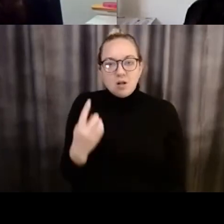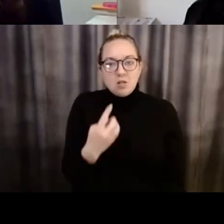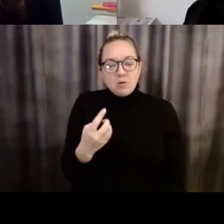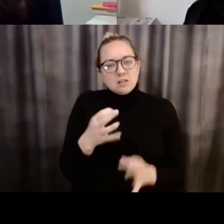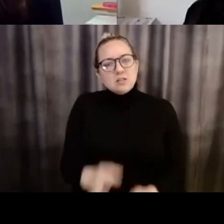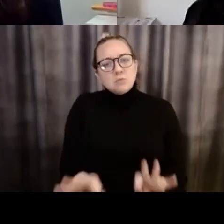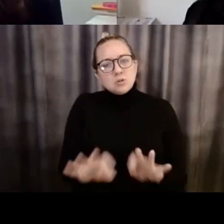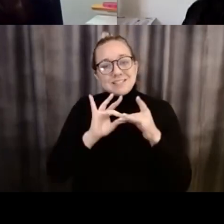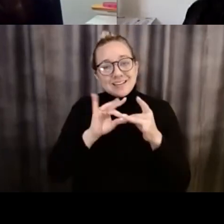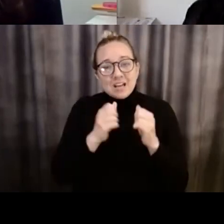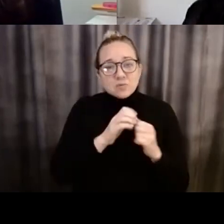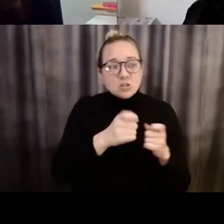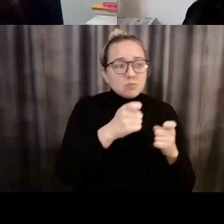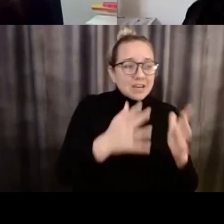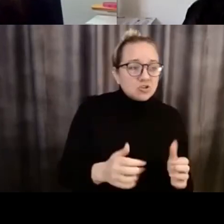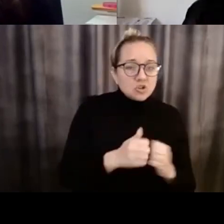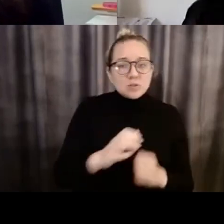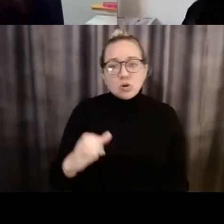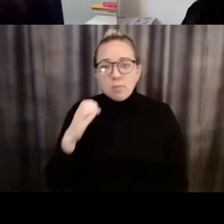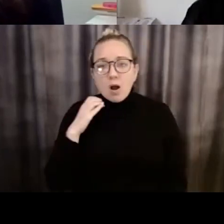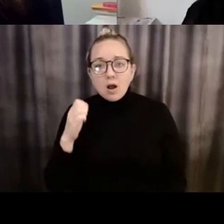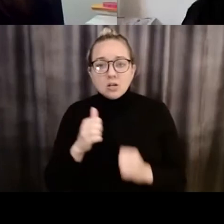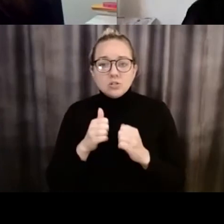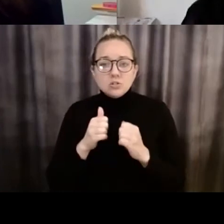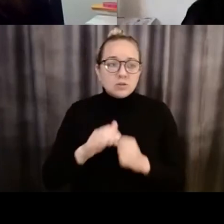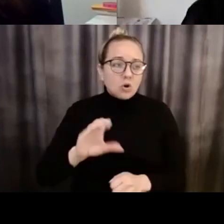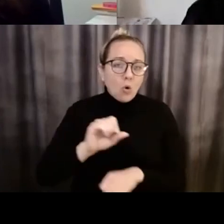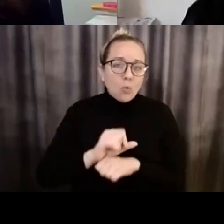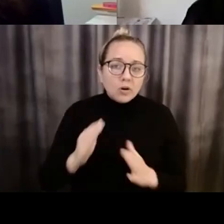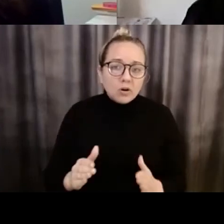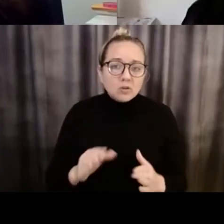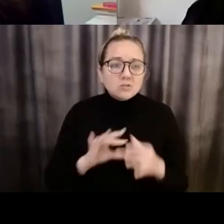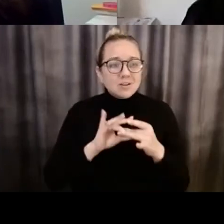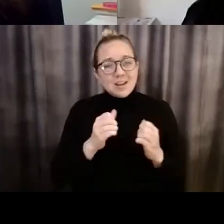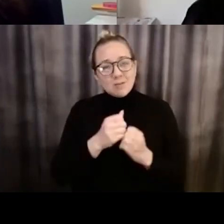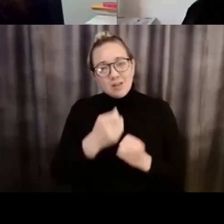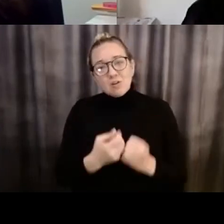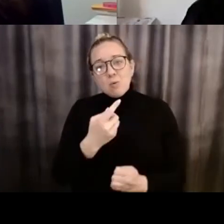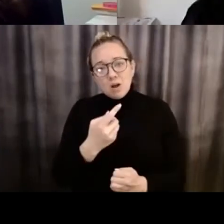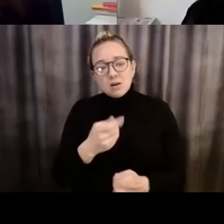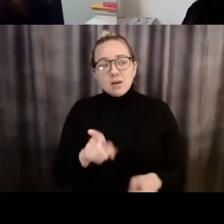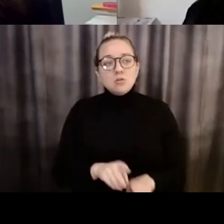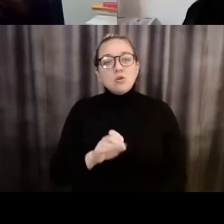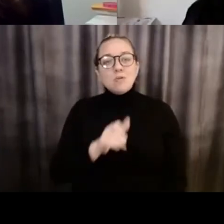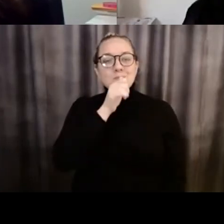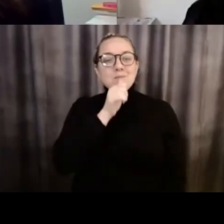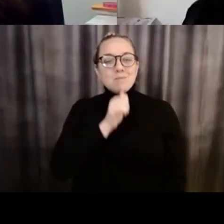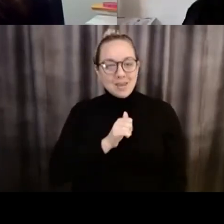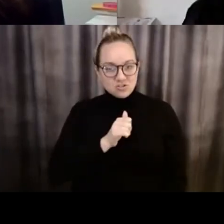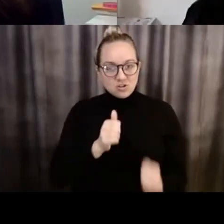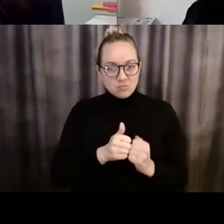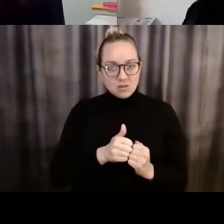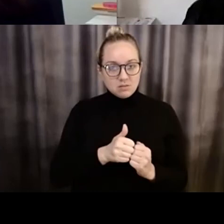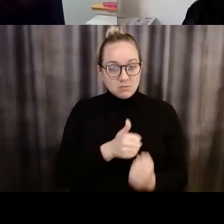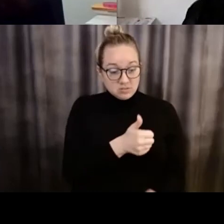managers and bosses, and get help when you need it. And be patient with yourself, and also be patient with